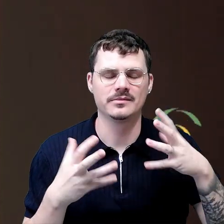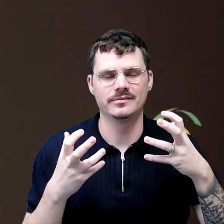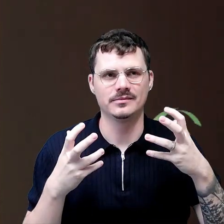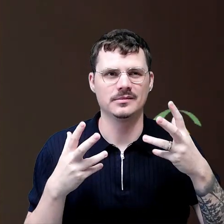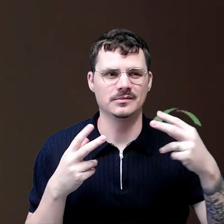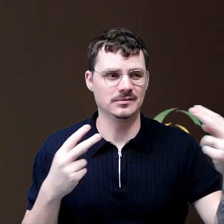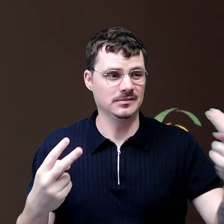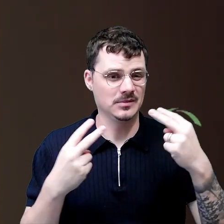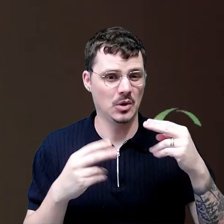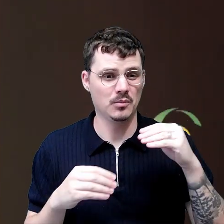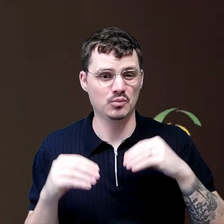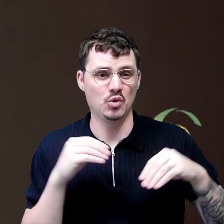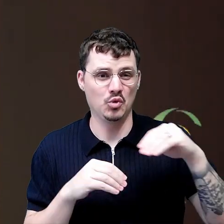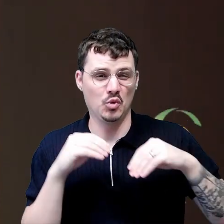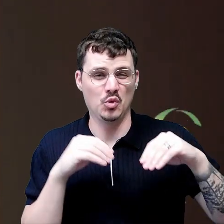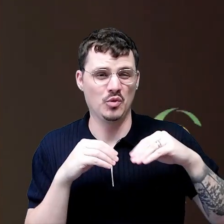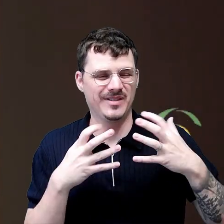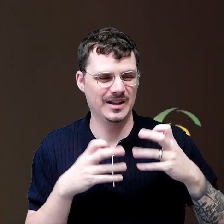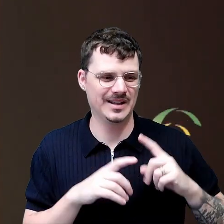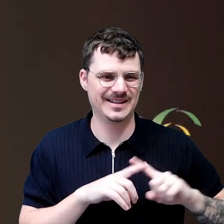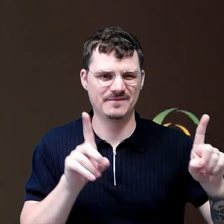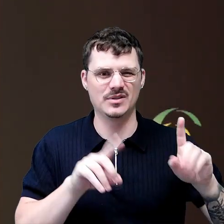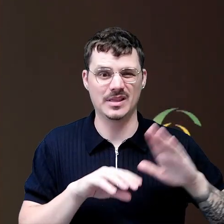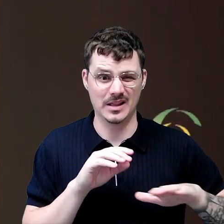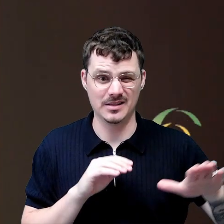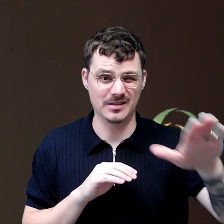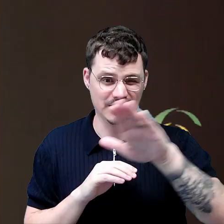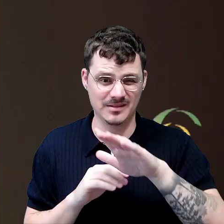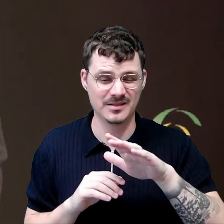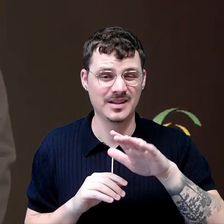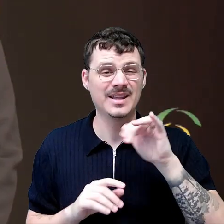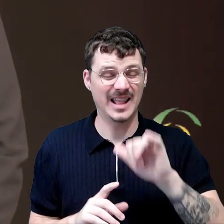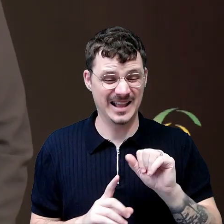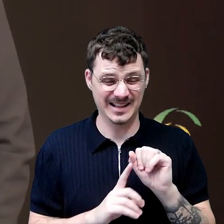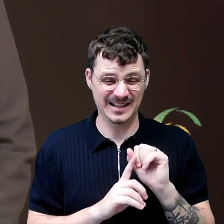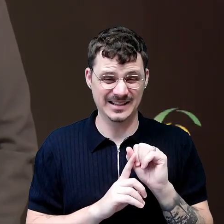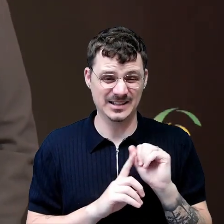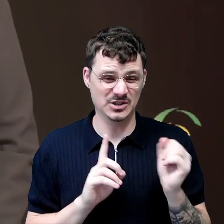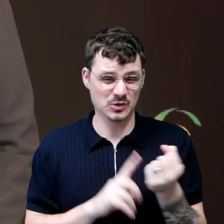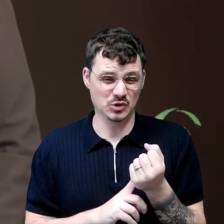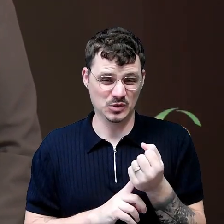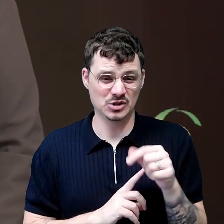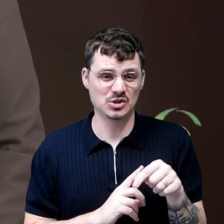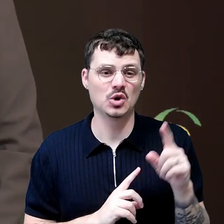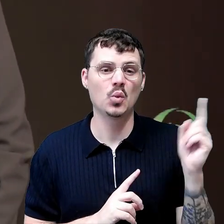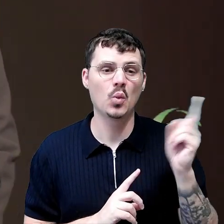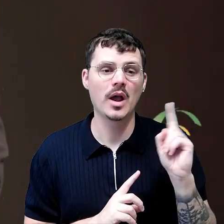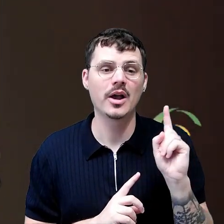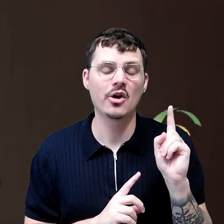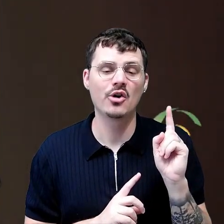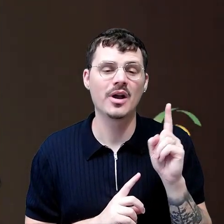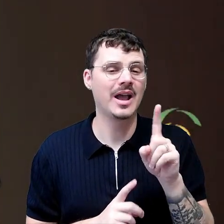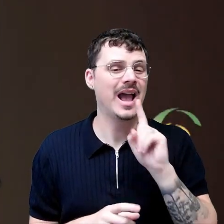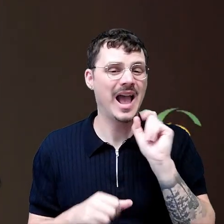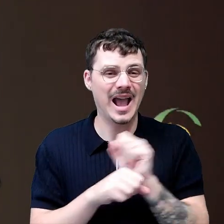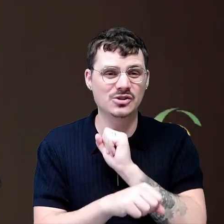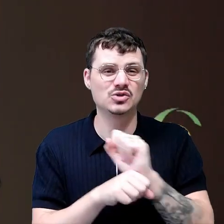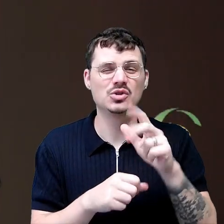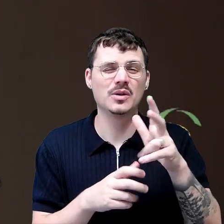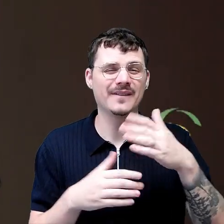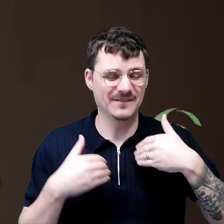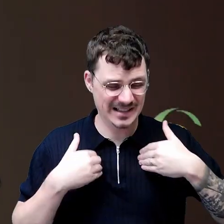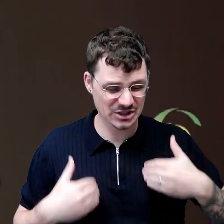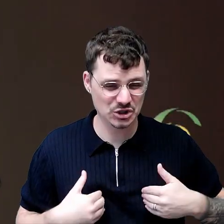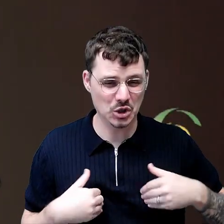often absolutely benign, this is a situation where the actual